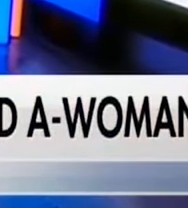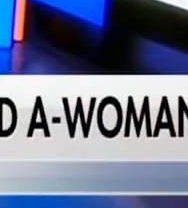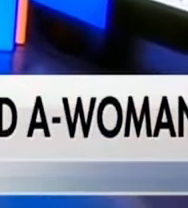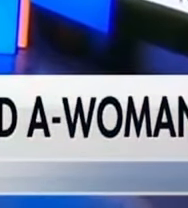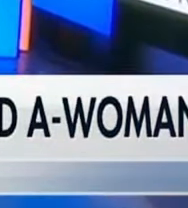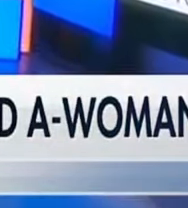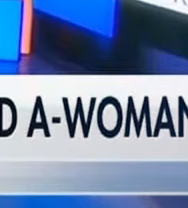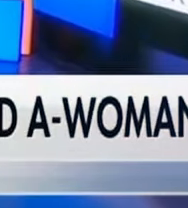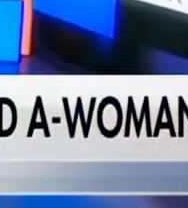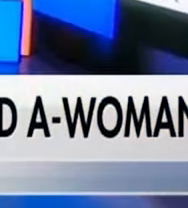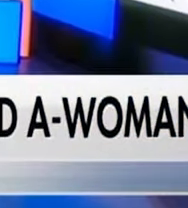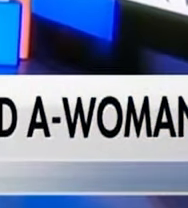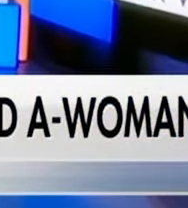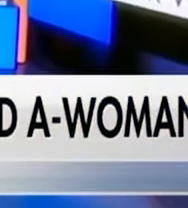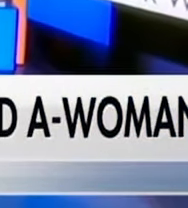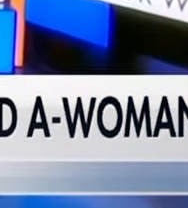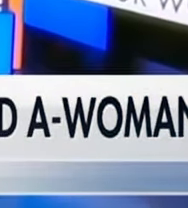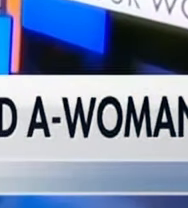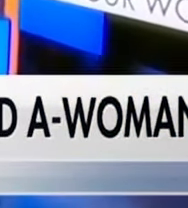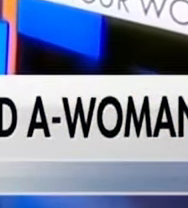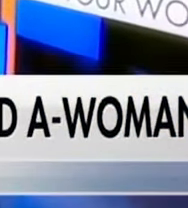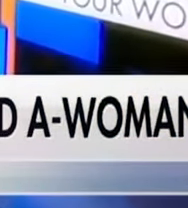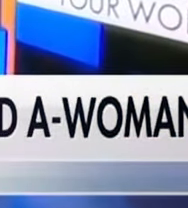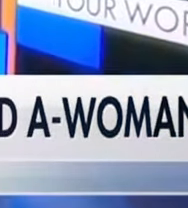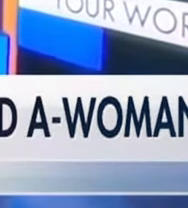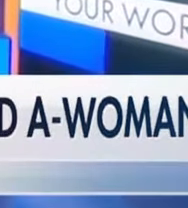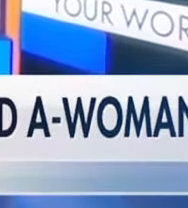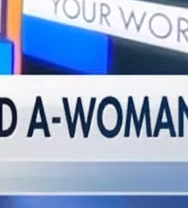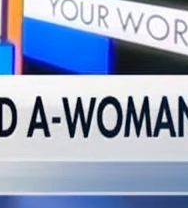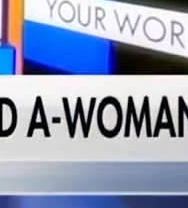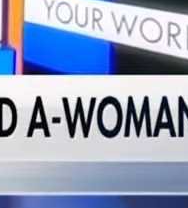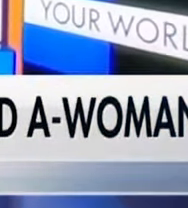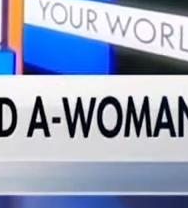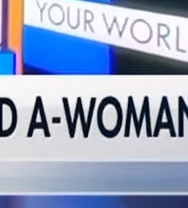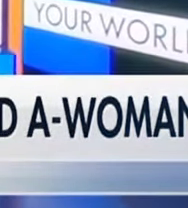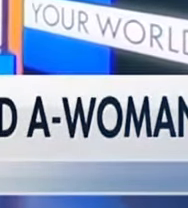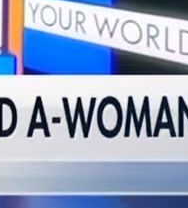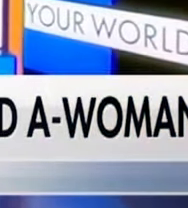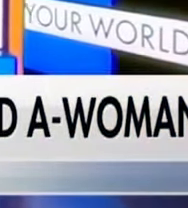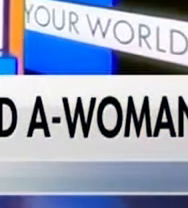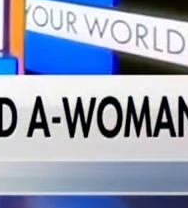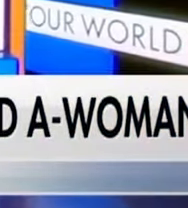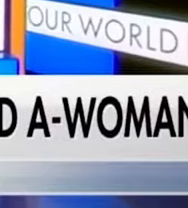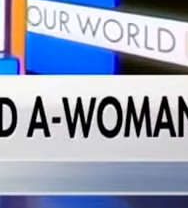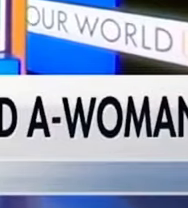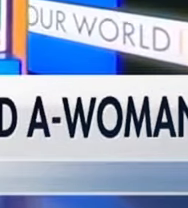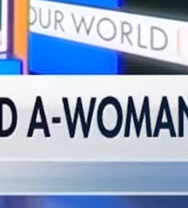years of the United States history. It goes actually back to the colonial Congress.